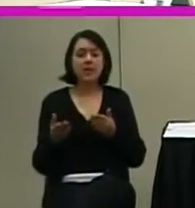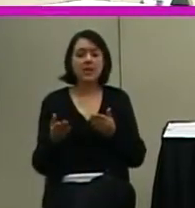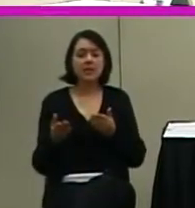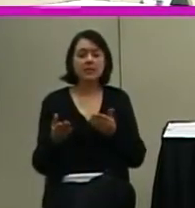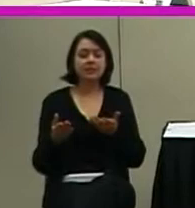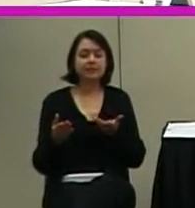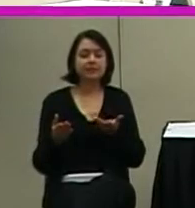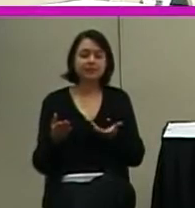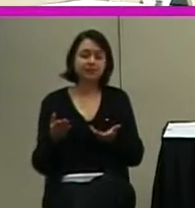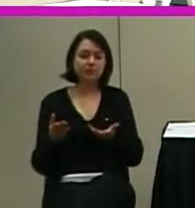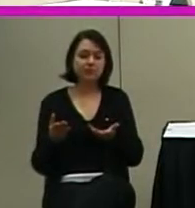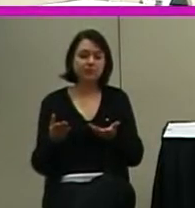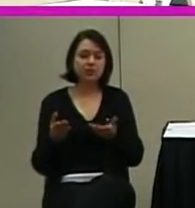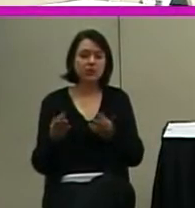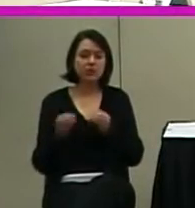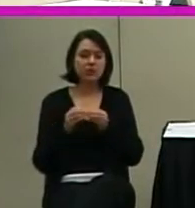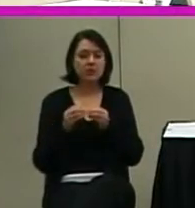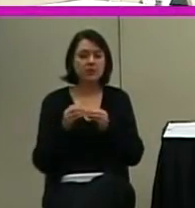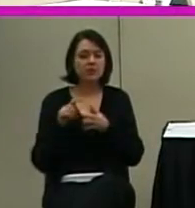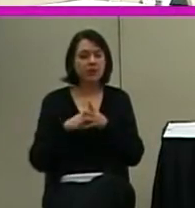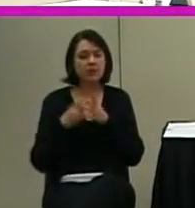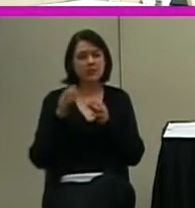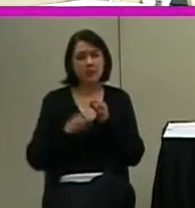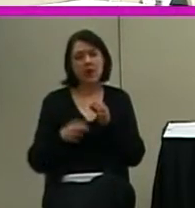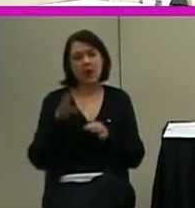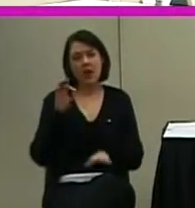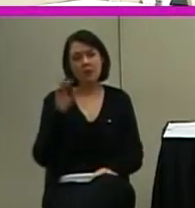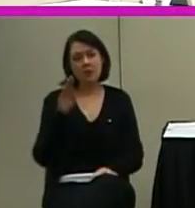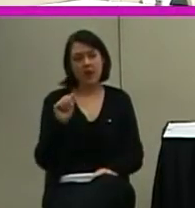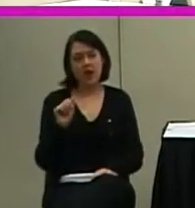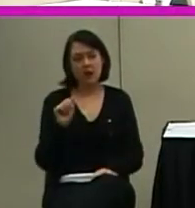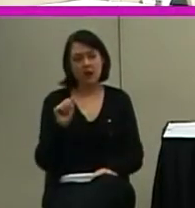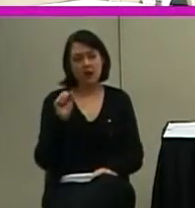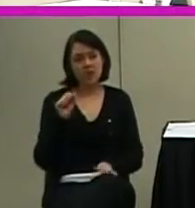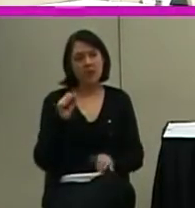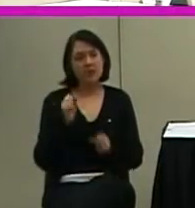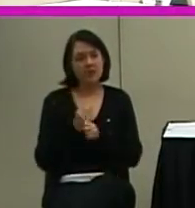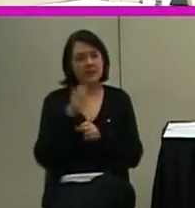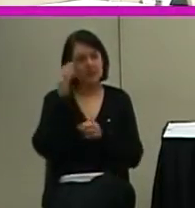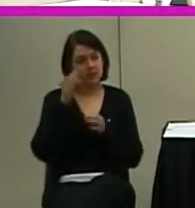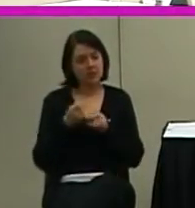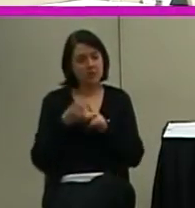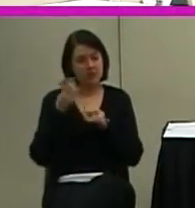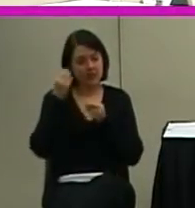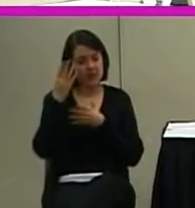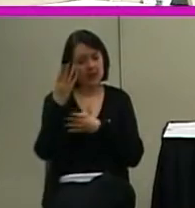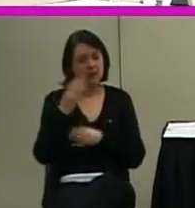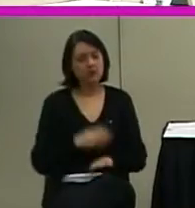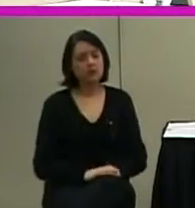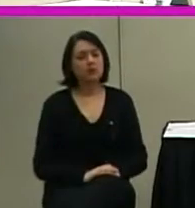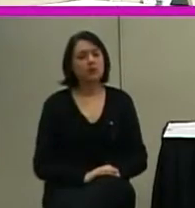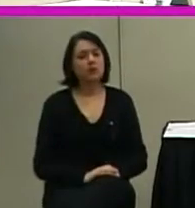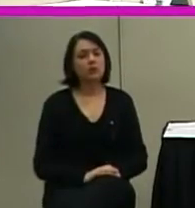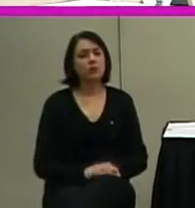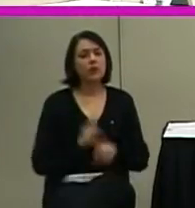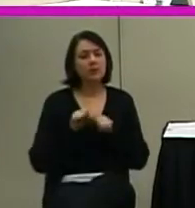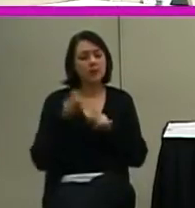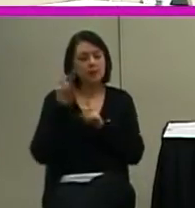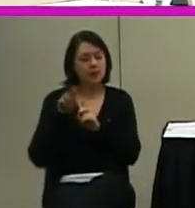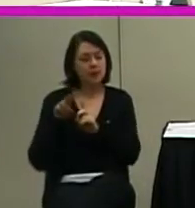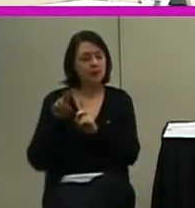along into simple FBA. Your team will have to make a decision based upon the data that you have. But we're going to keep monitoring it.